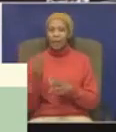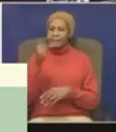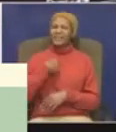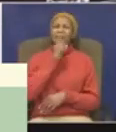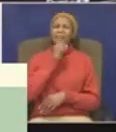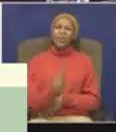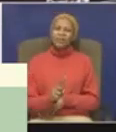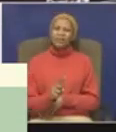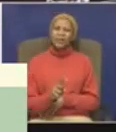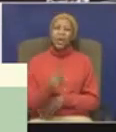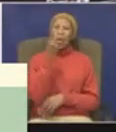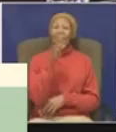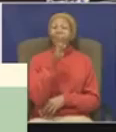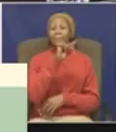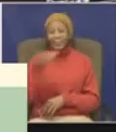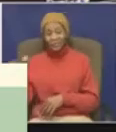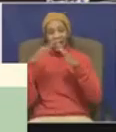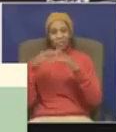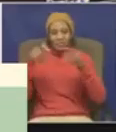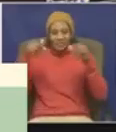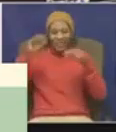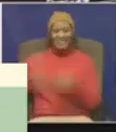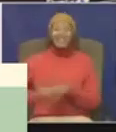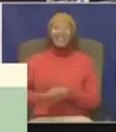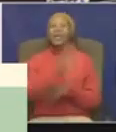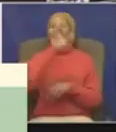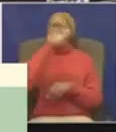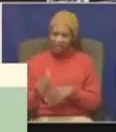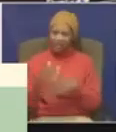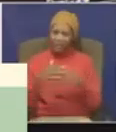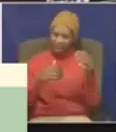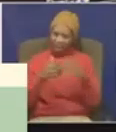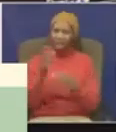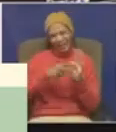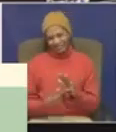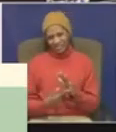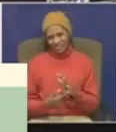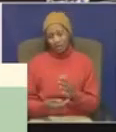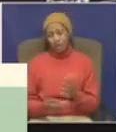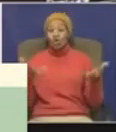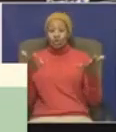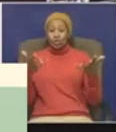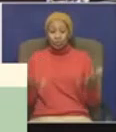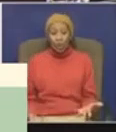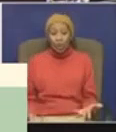country. And as it turned out, of course, we never really reached even that target